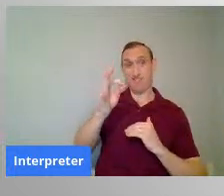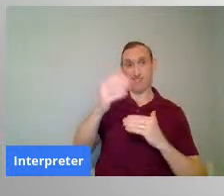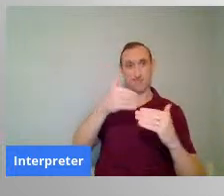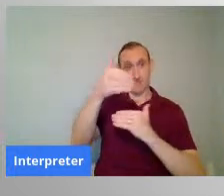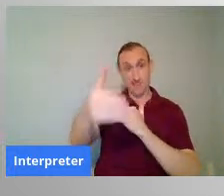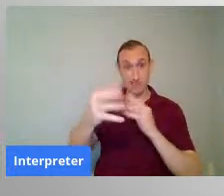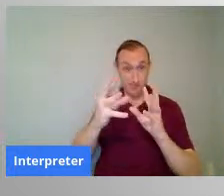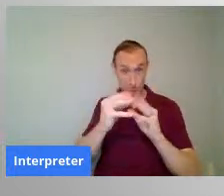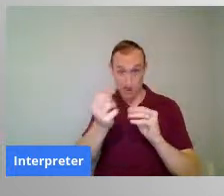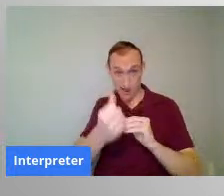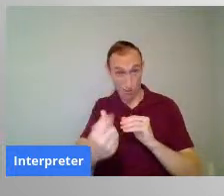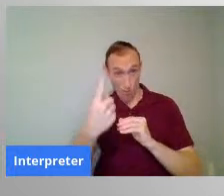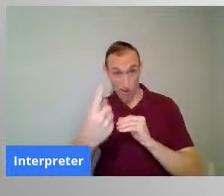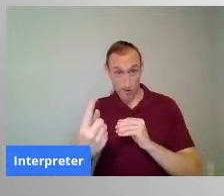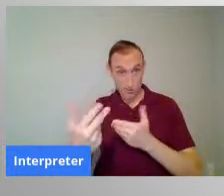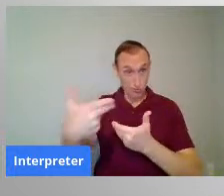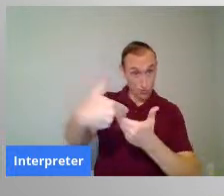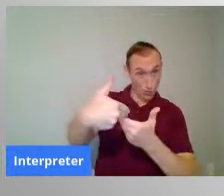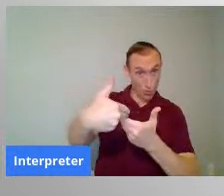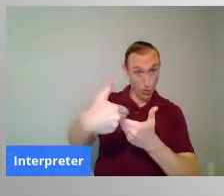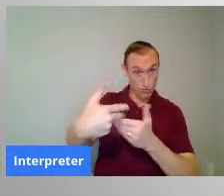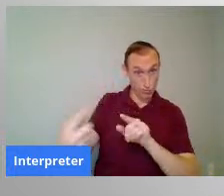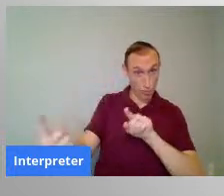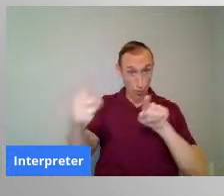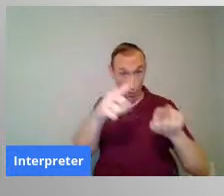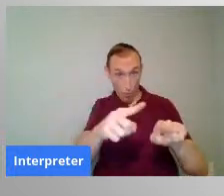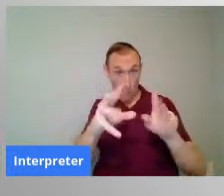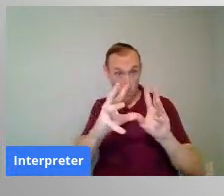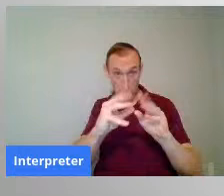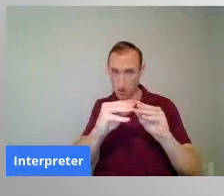wants to attend, I'd be happy to get you an invitation.